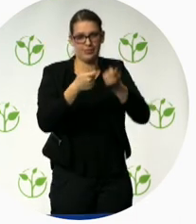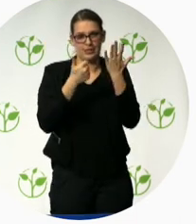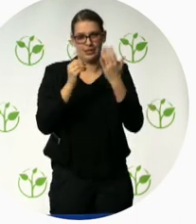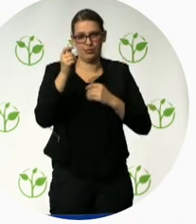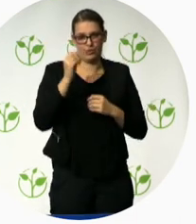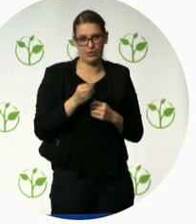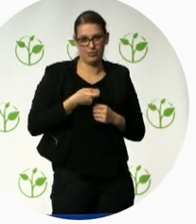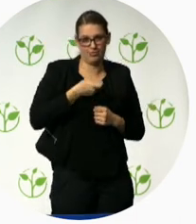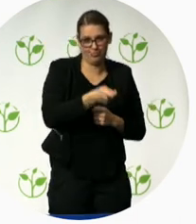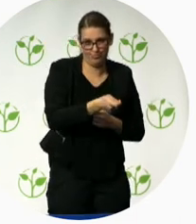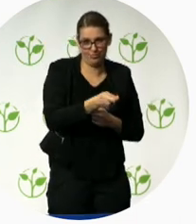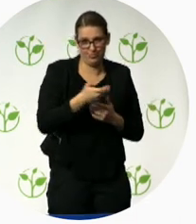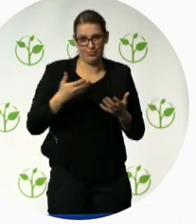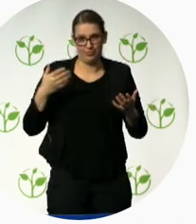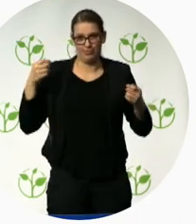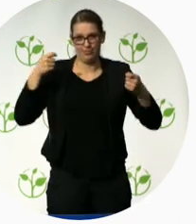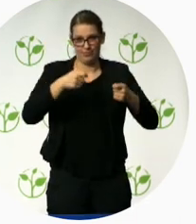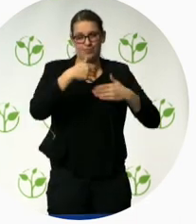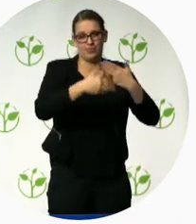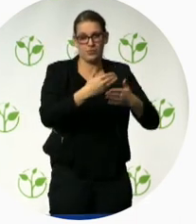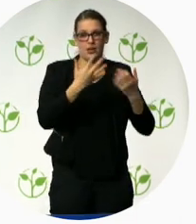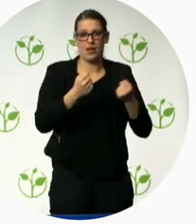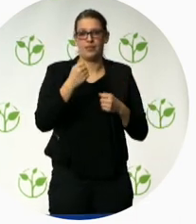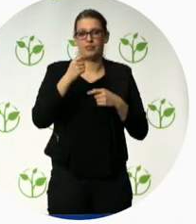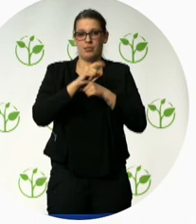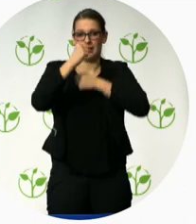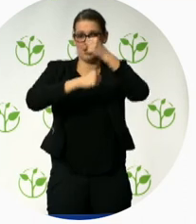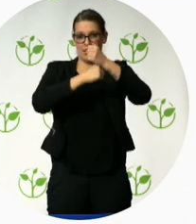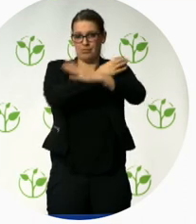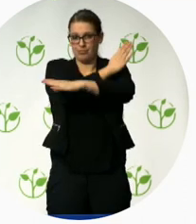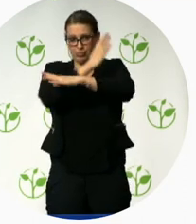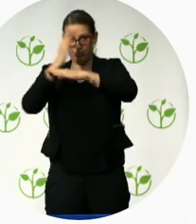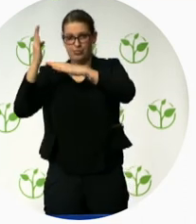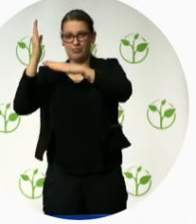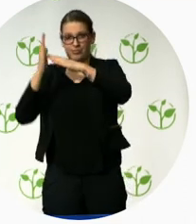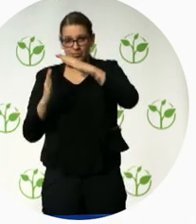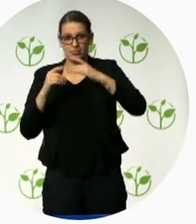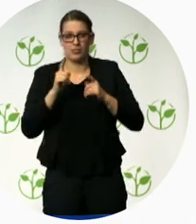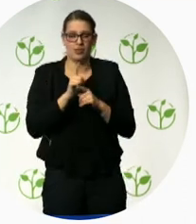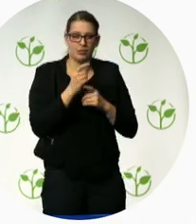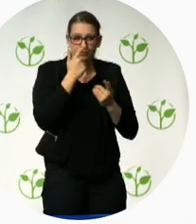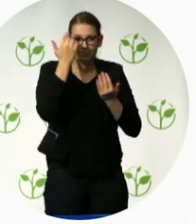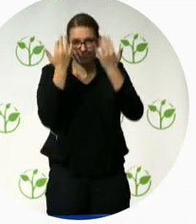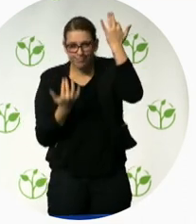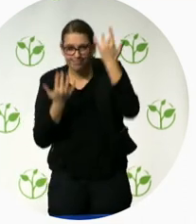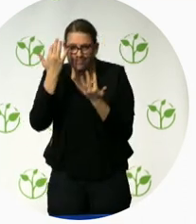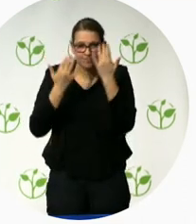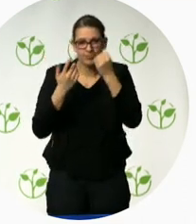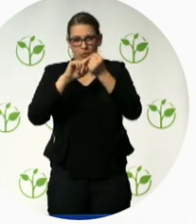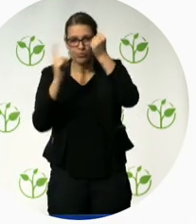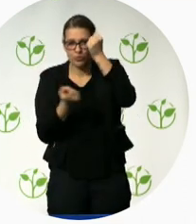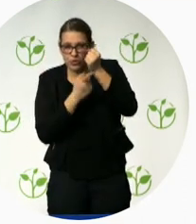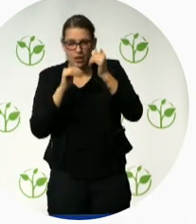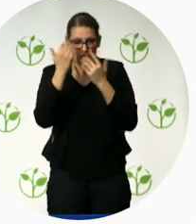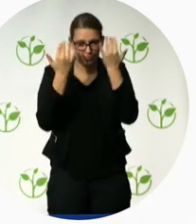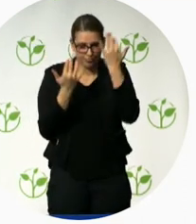over. And the cost per village in average is about $4,000 per year once Karuna exit. And that